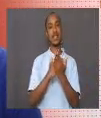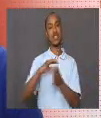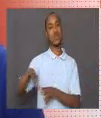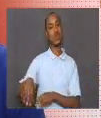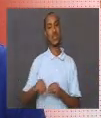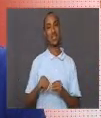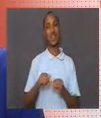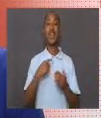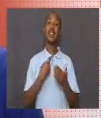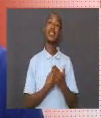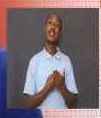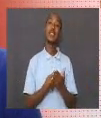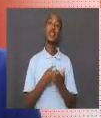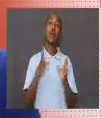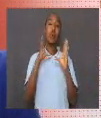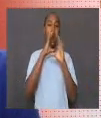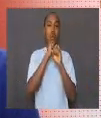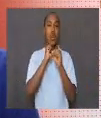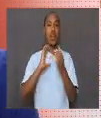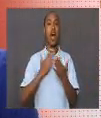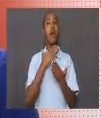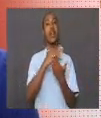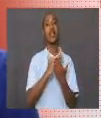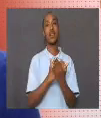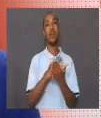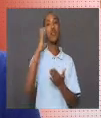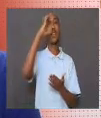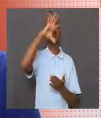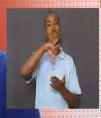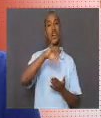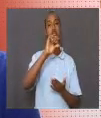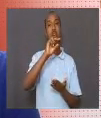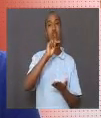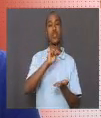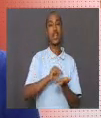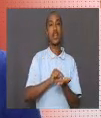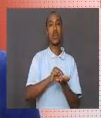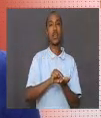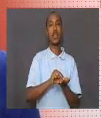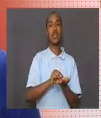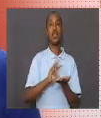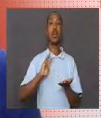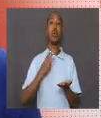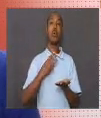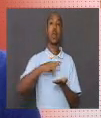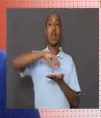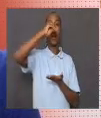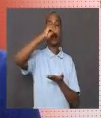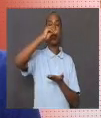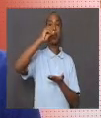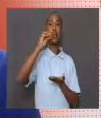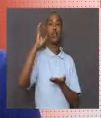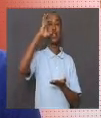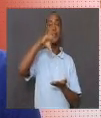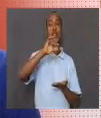Students, this concludes our lesson on the discovery of the nucleus. We learned that the discovery